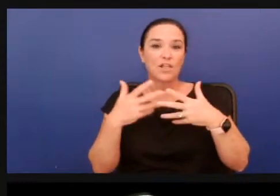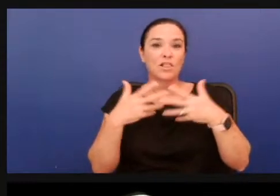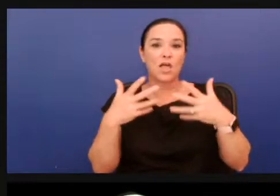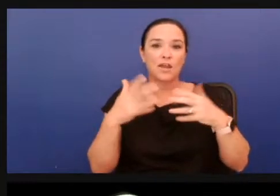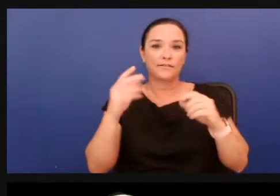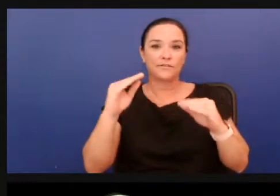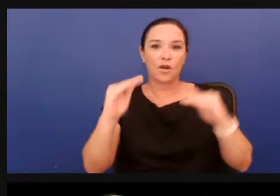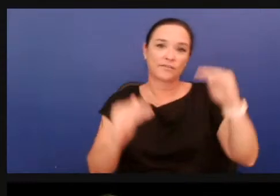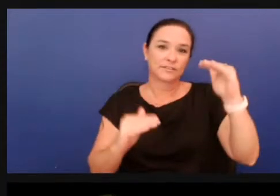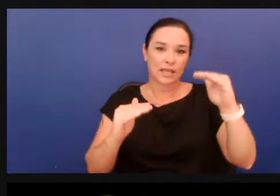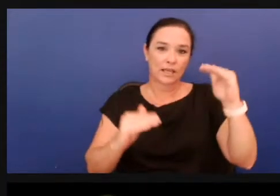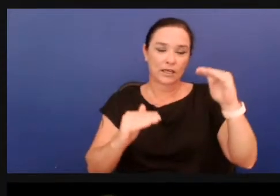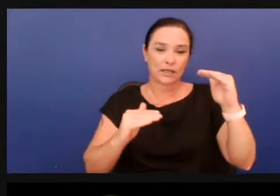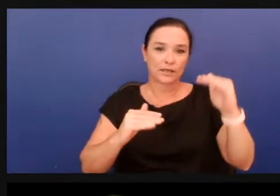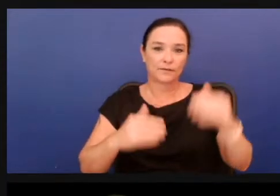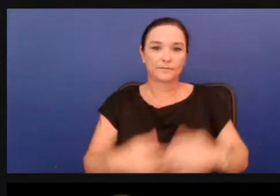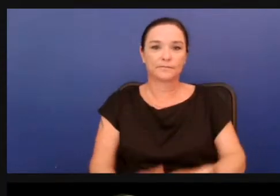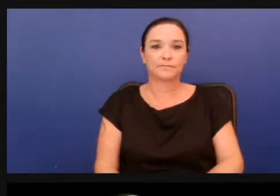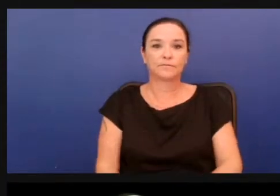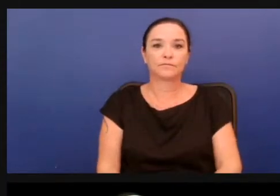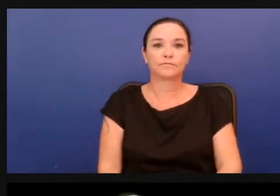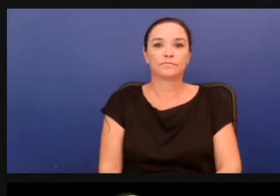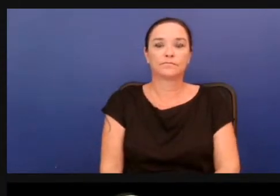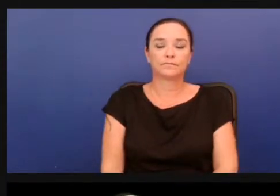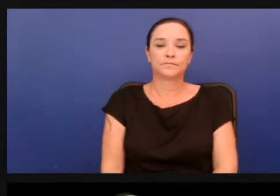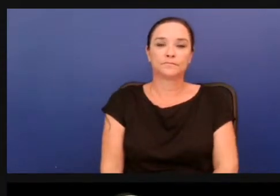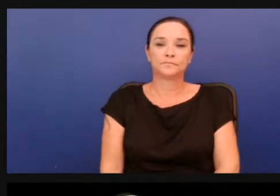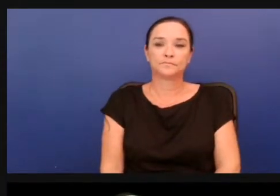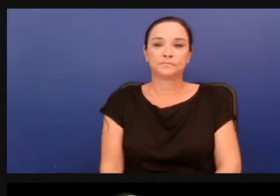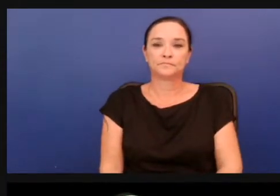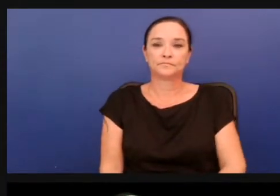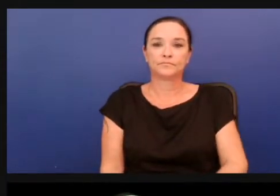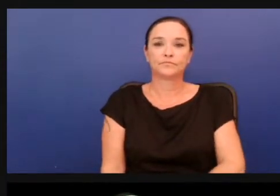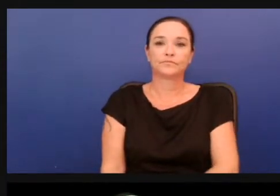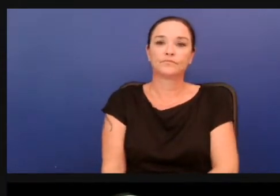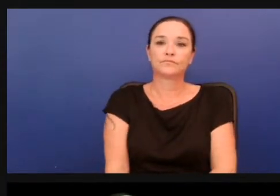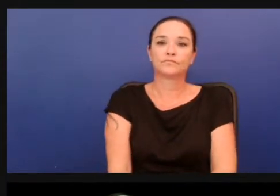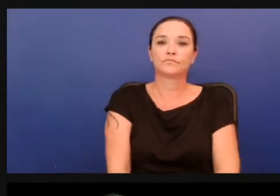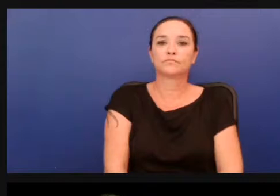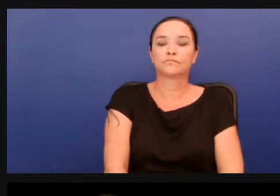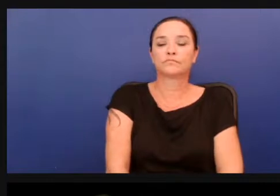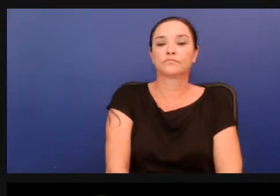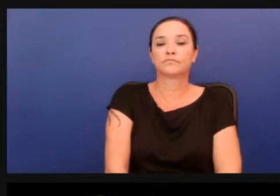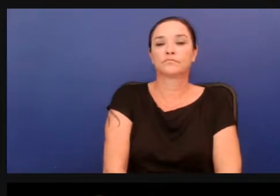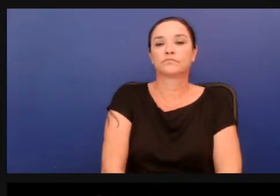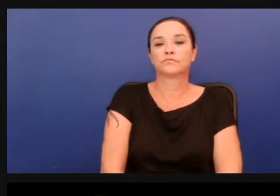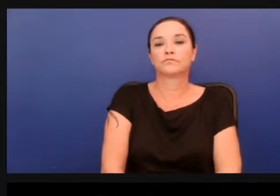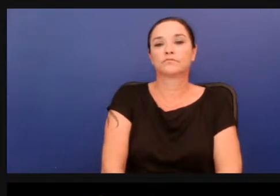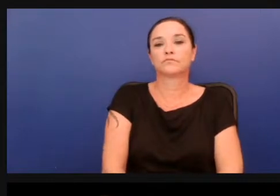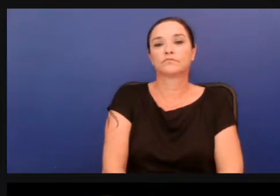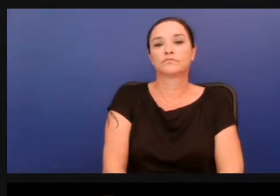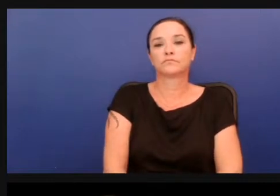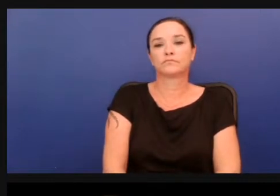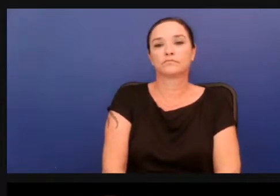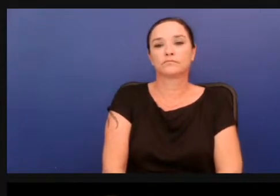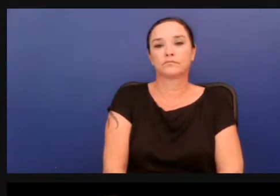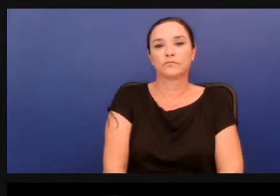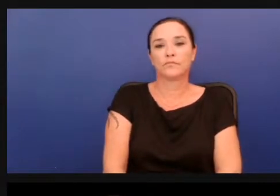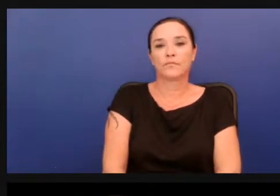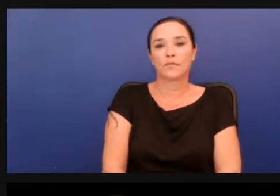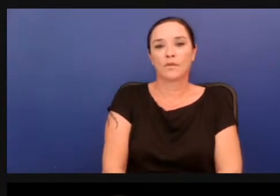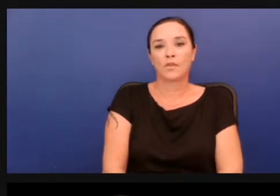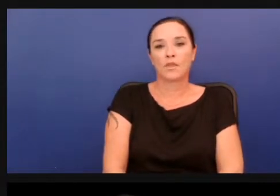there. At Uekahuna, right, it ended up lower, right? So that's more like